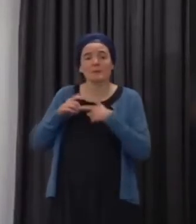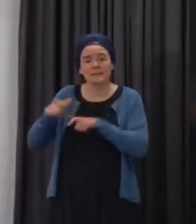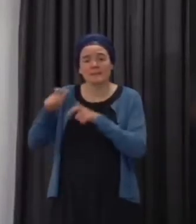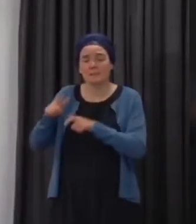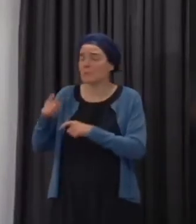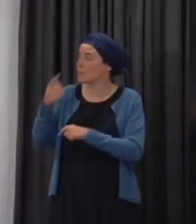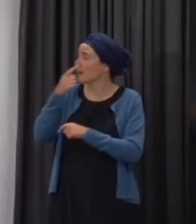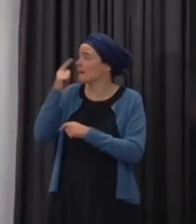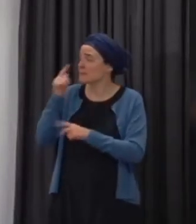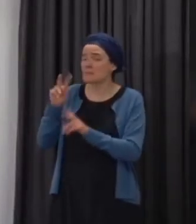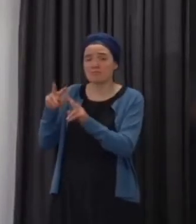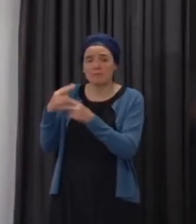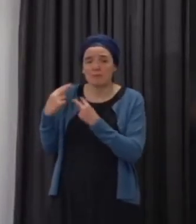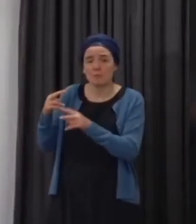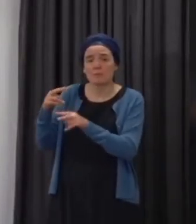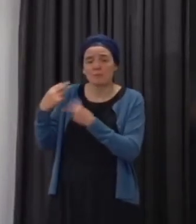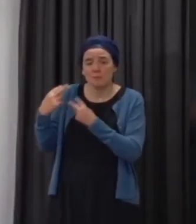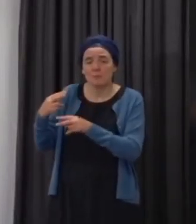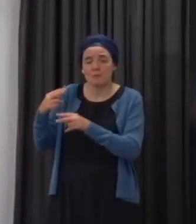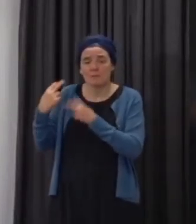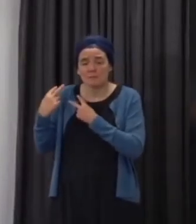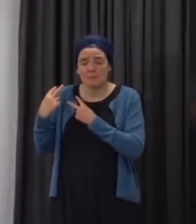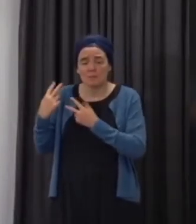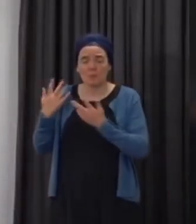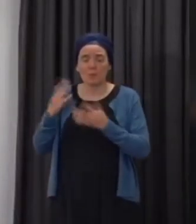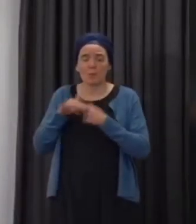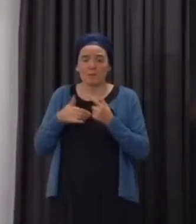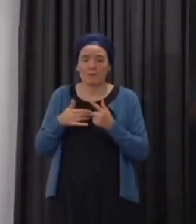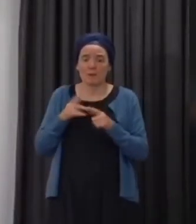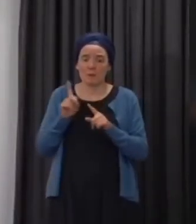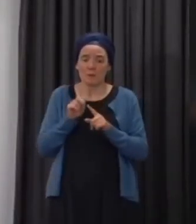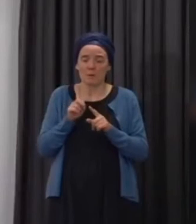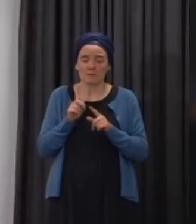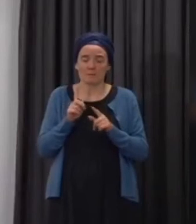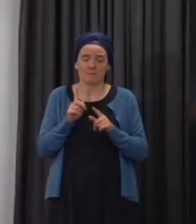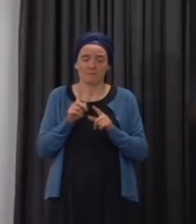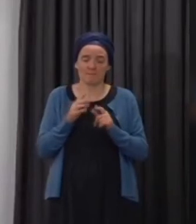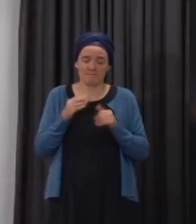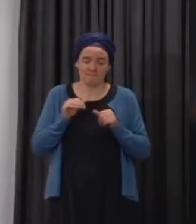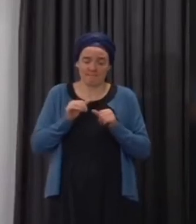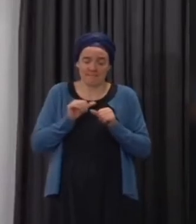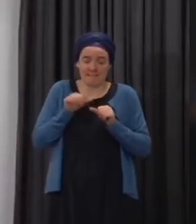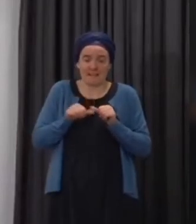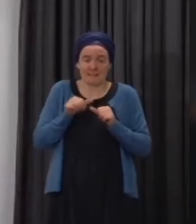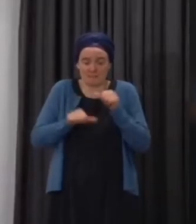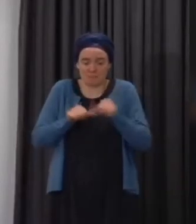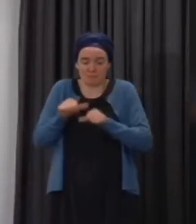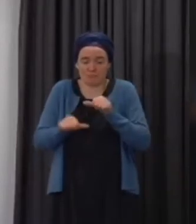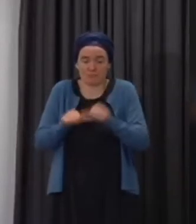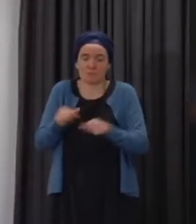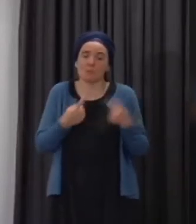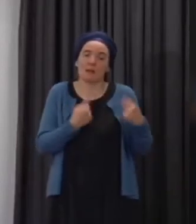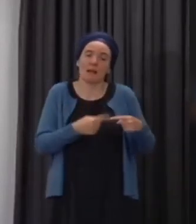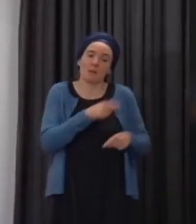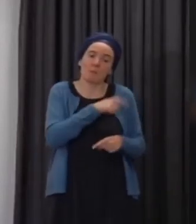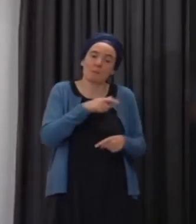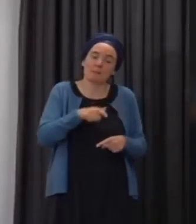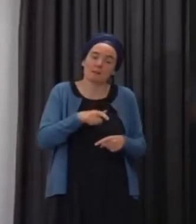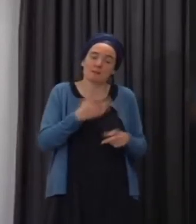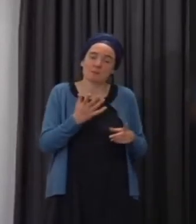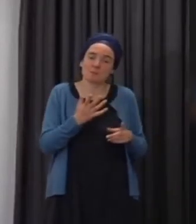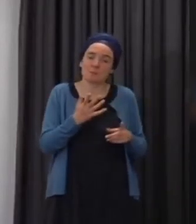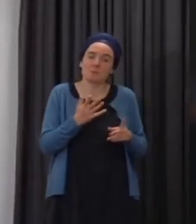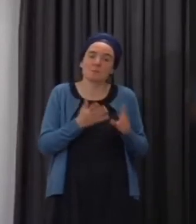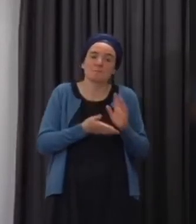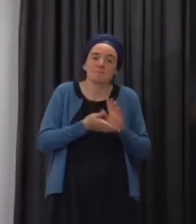can take further steps and what those further steps should be to allow people to be able to circulate more widely and have more contact